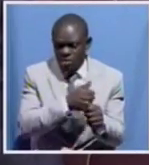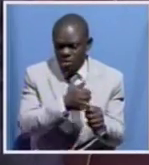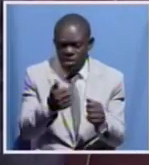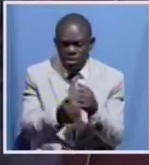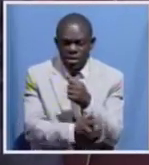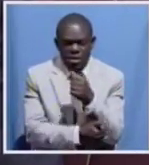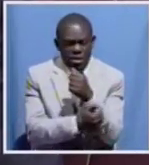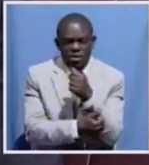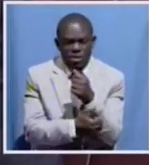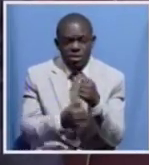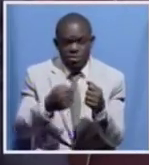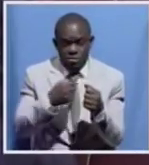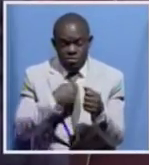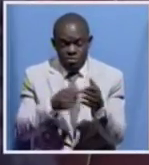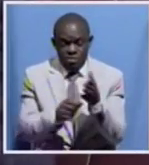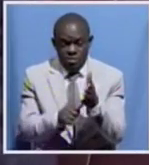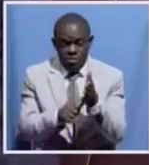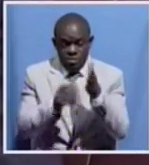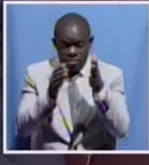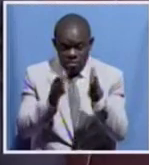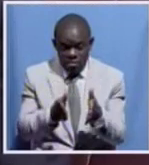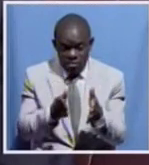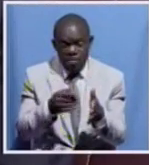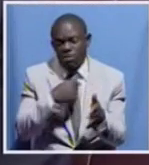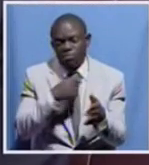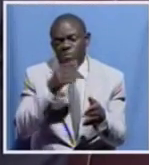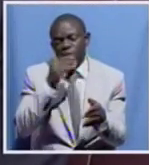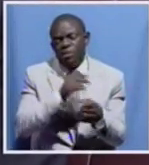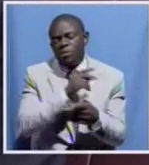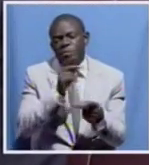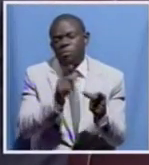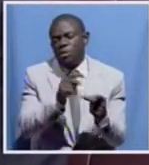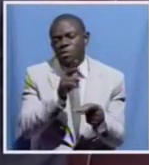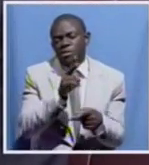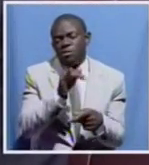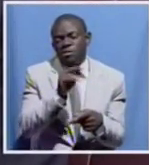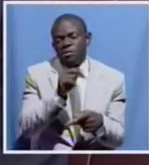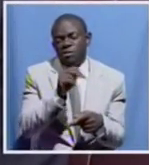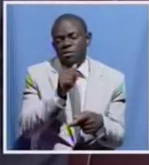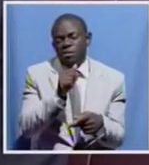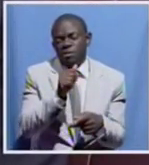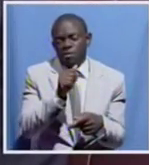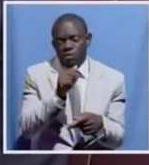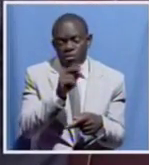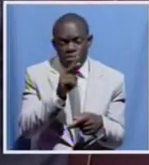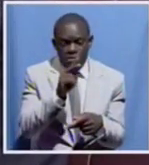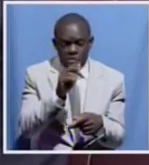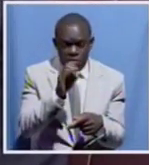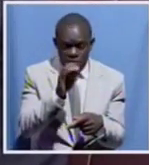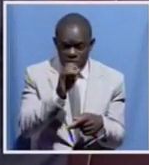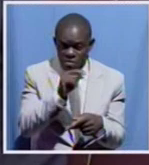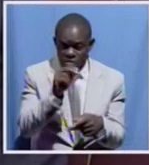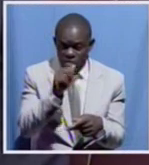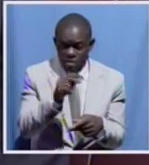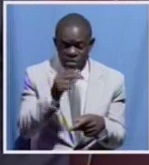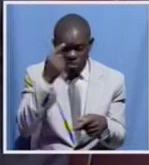that we have our own sovereignty, which must be respected. I think there is also a saying